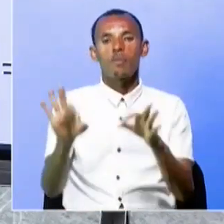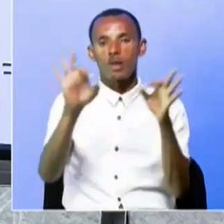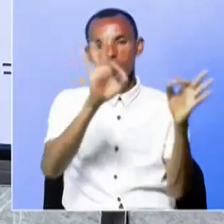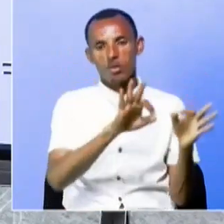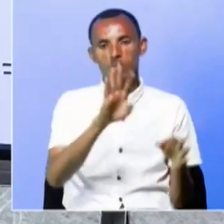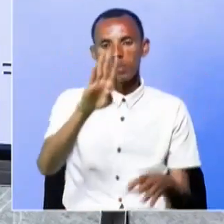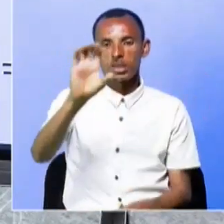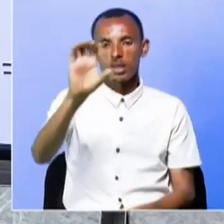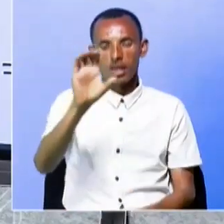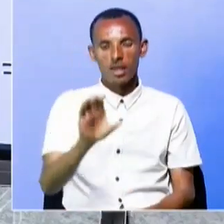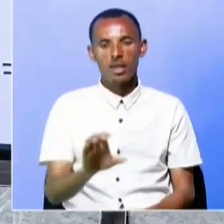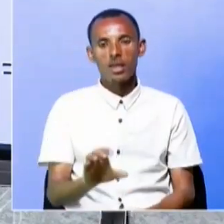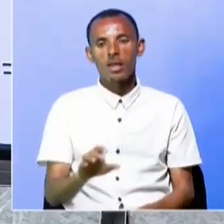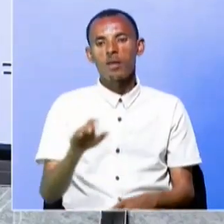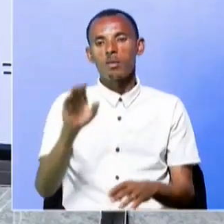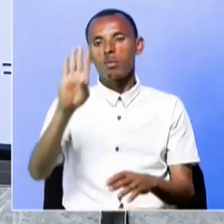BC,